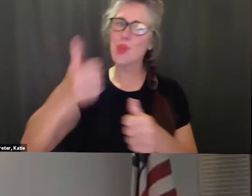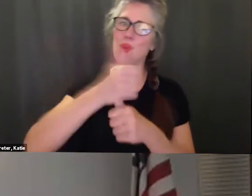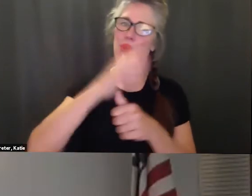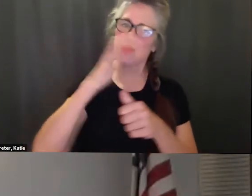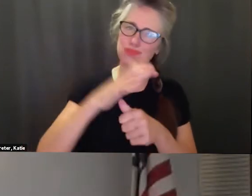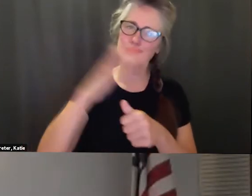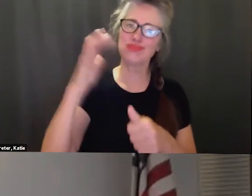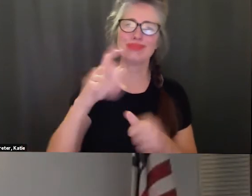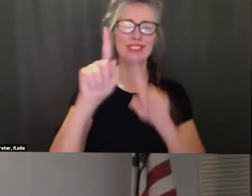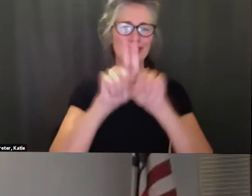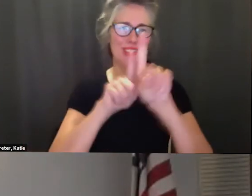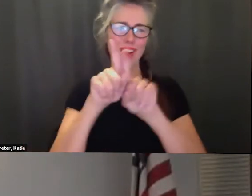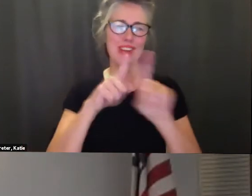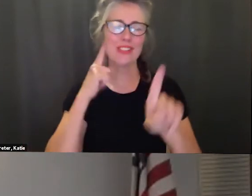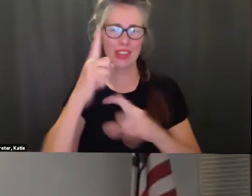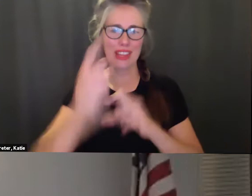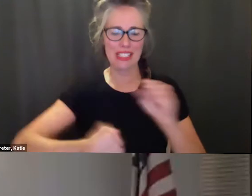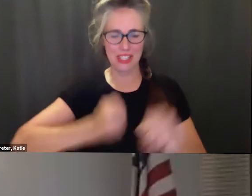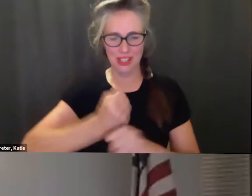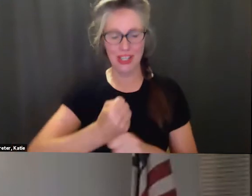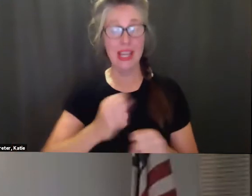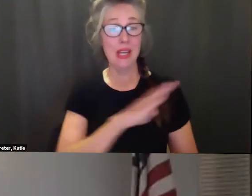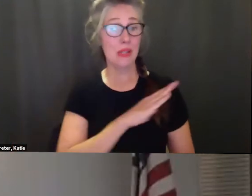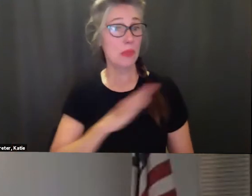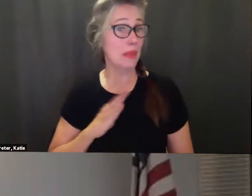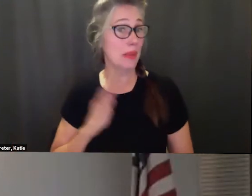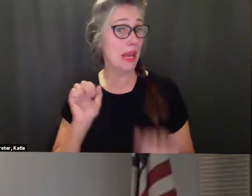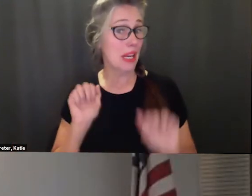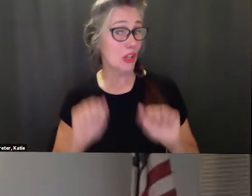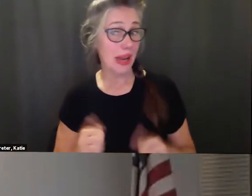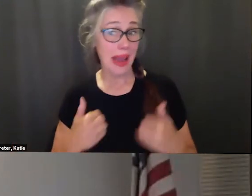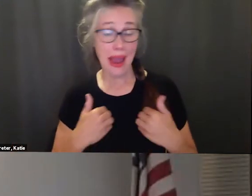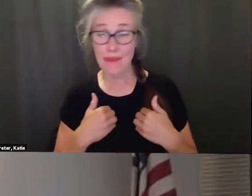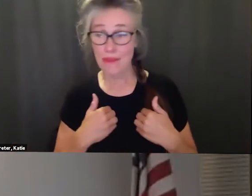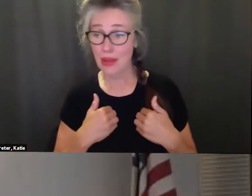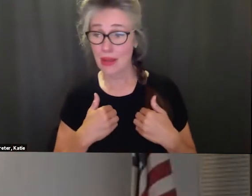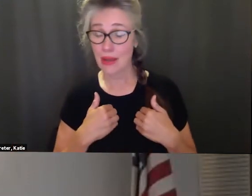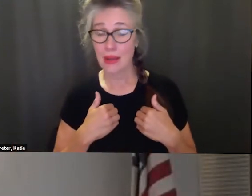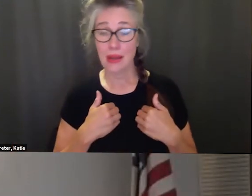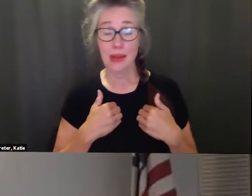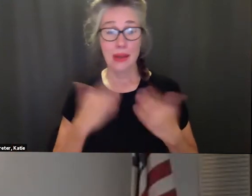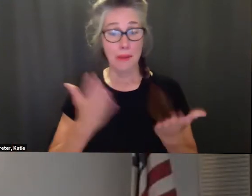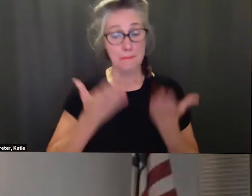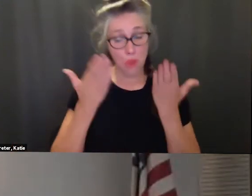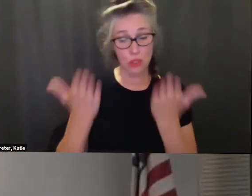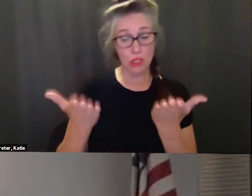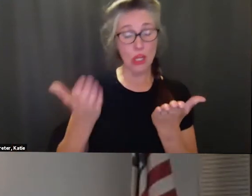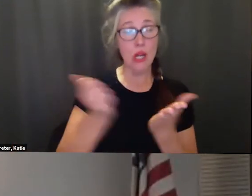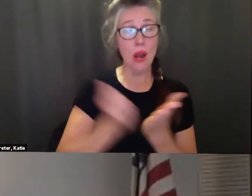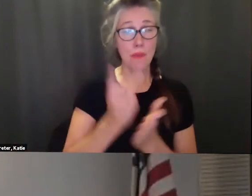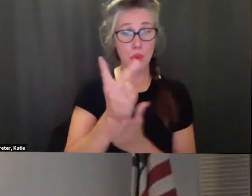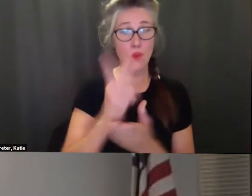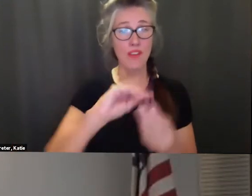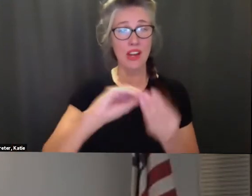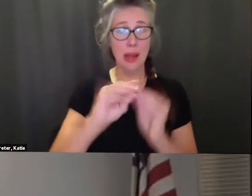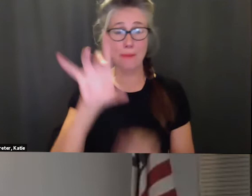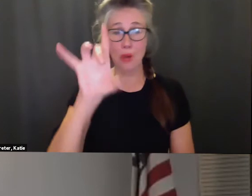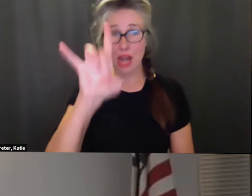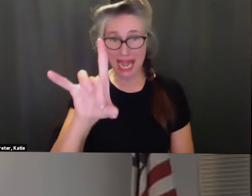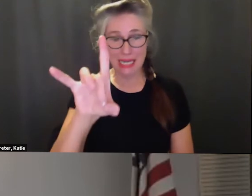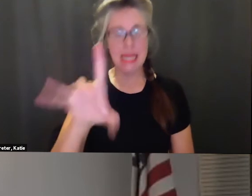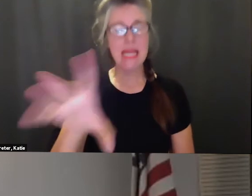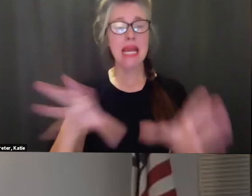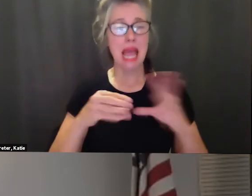Thank you. With that, board members, I wonder if I may have a motion to approve item number 8, the approval of